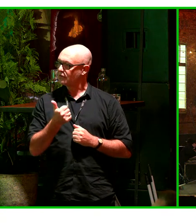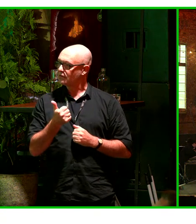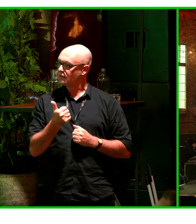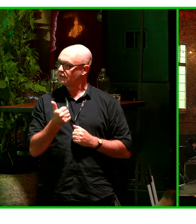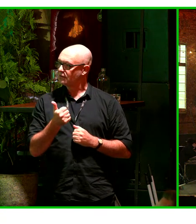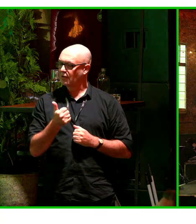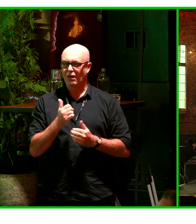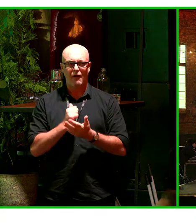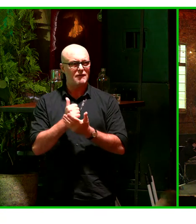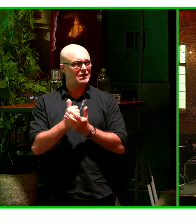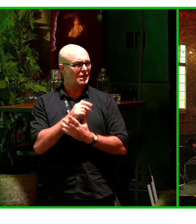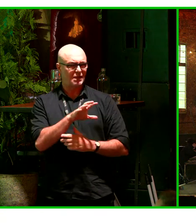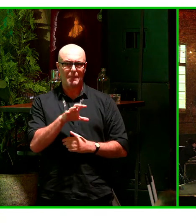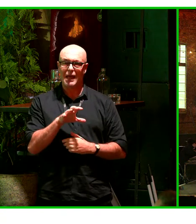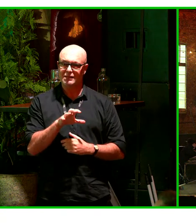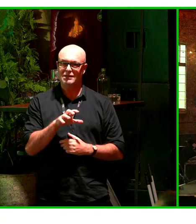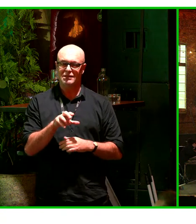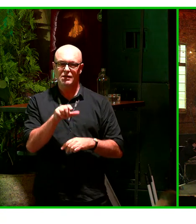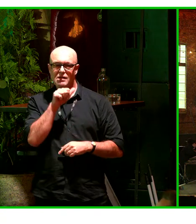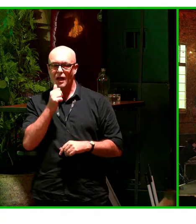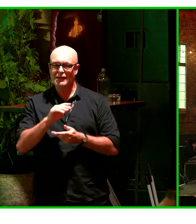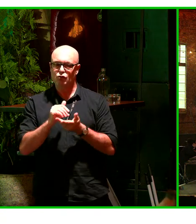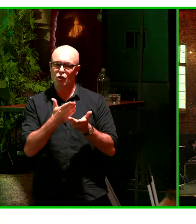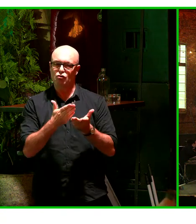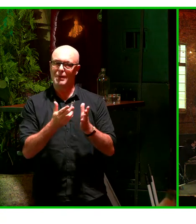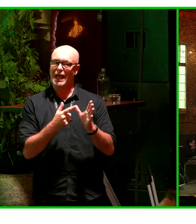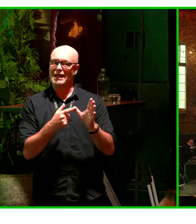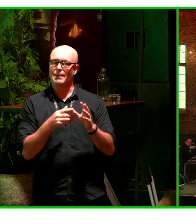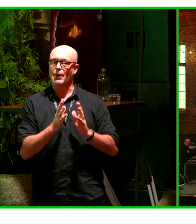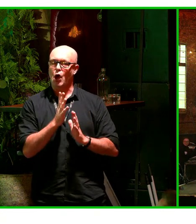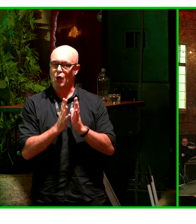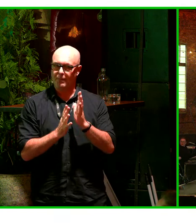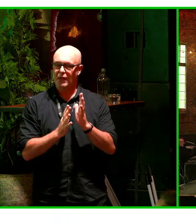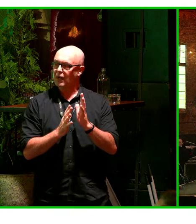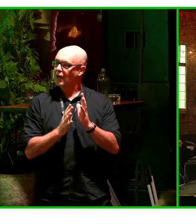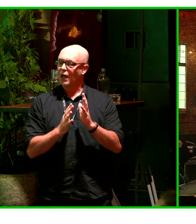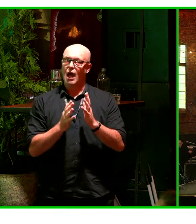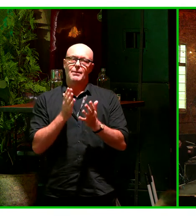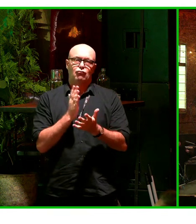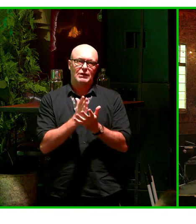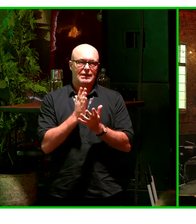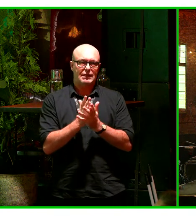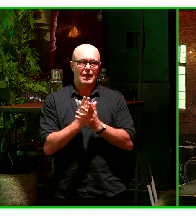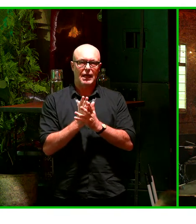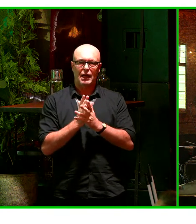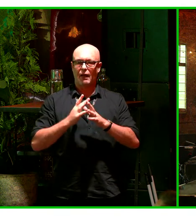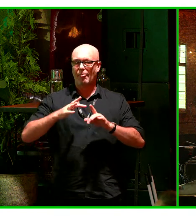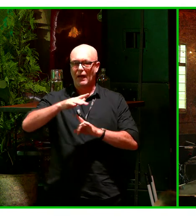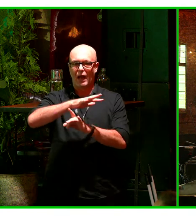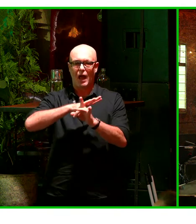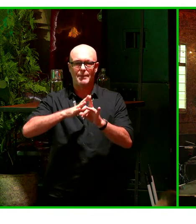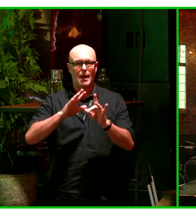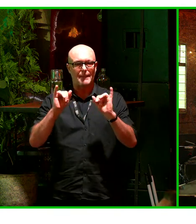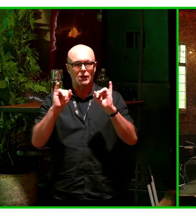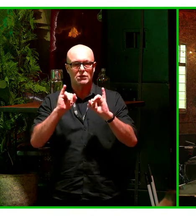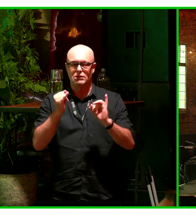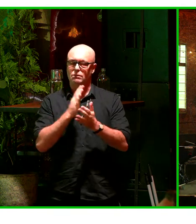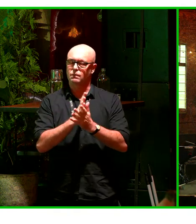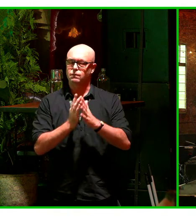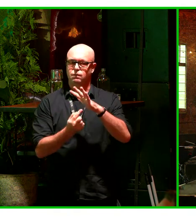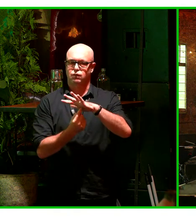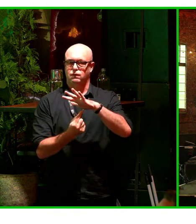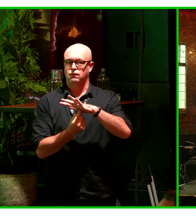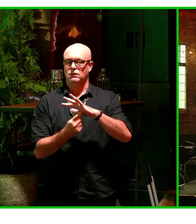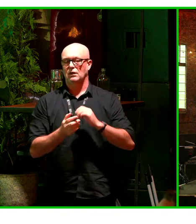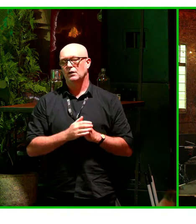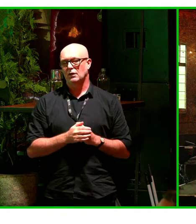venue, great introduction by Andy. Obviously, we're taking climate emergency so seriously, we haven't even provided heat for you